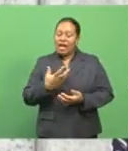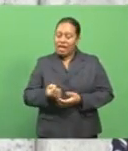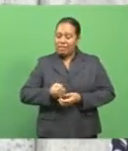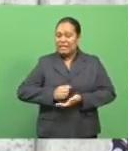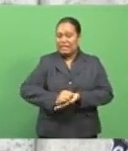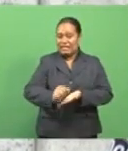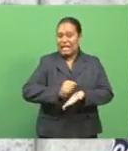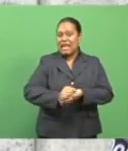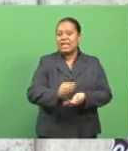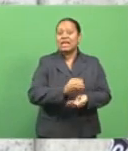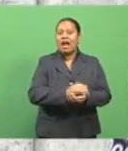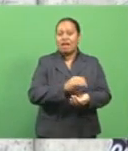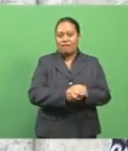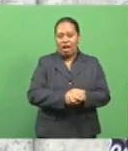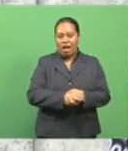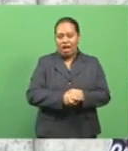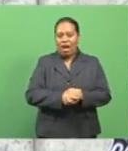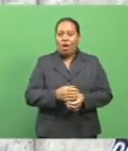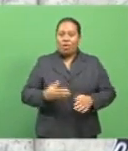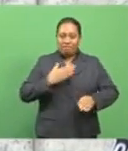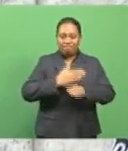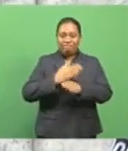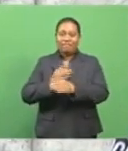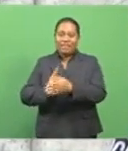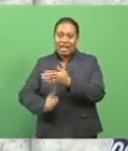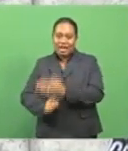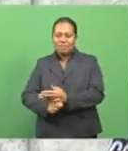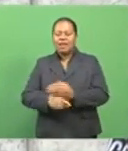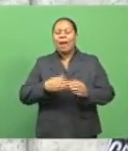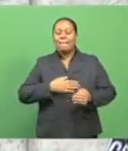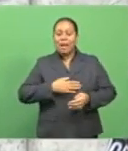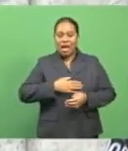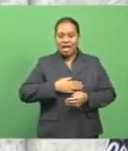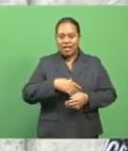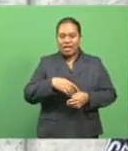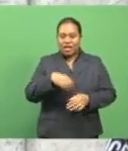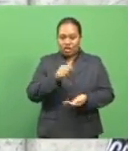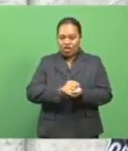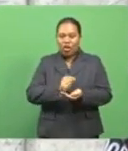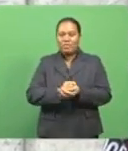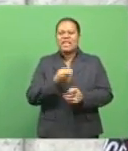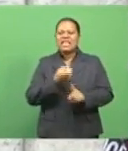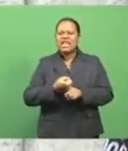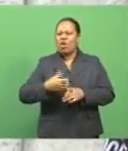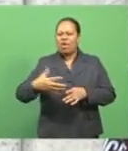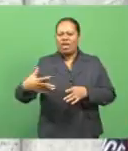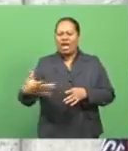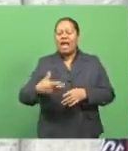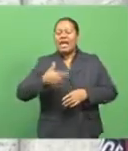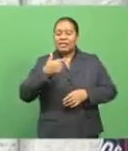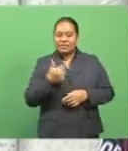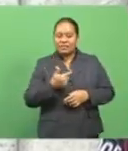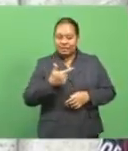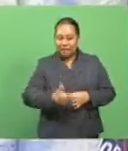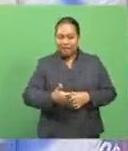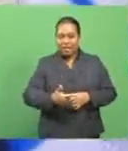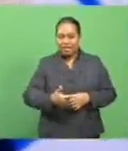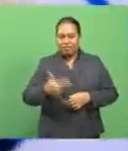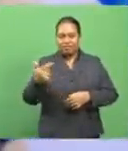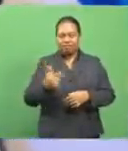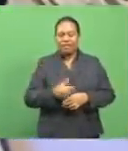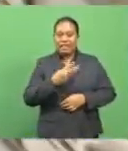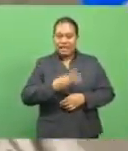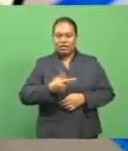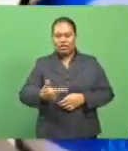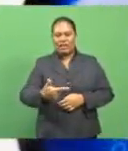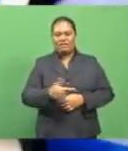selling covers since the lockdown began. My stall is in Kinoya. It only operates from 3 p.m. to 7 every night.